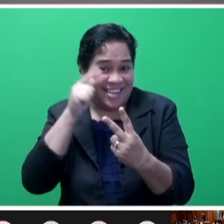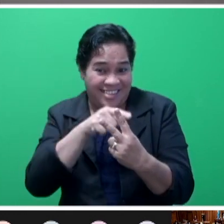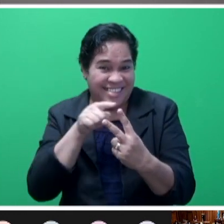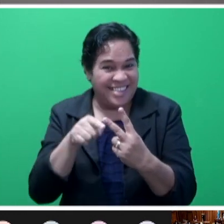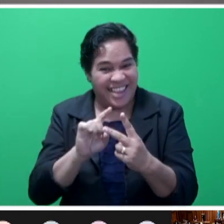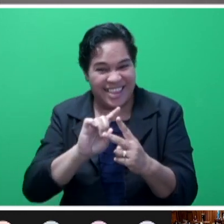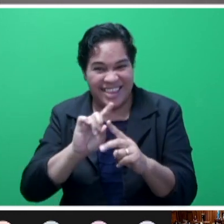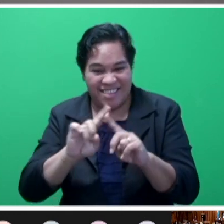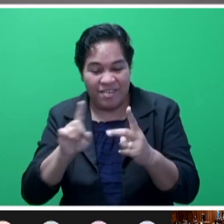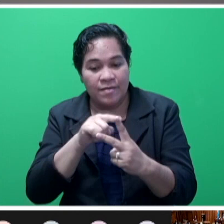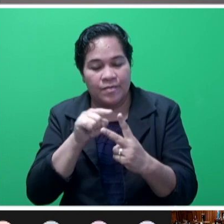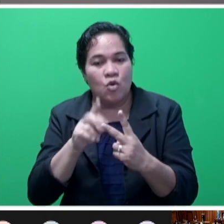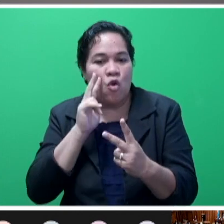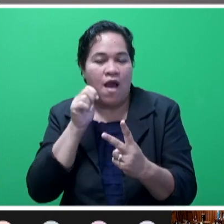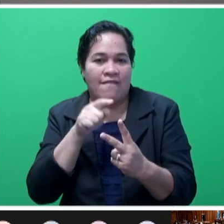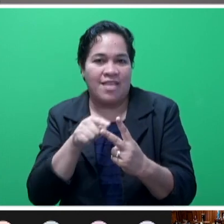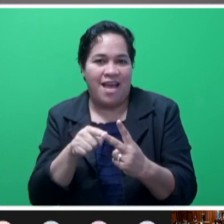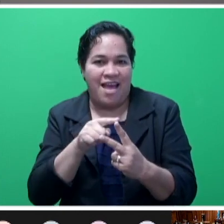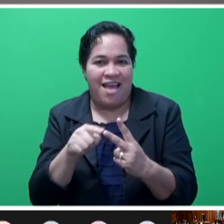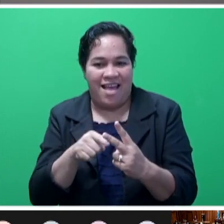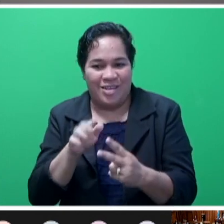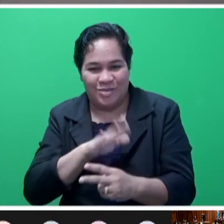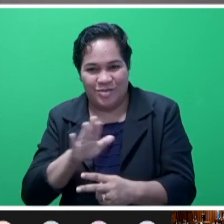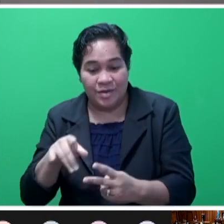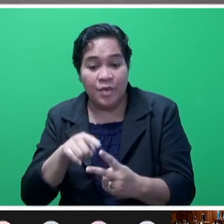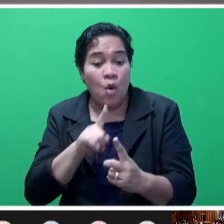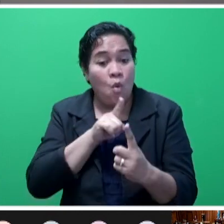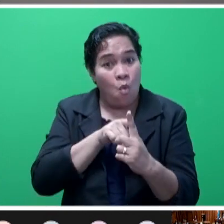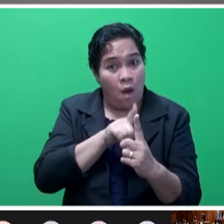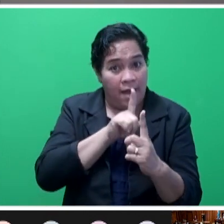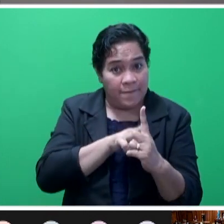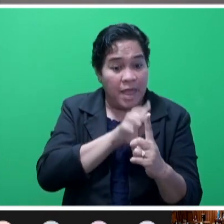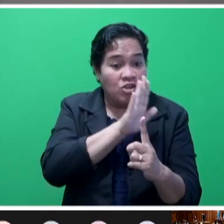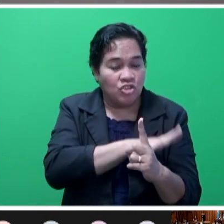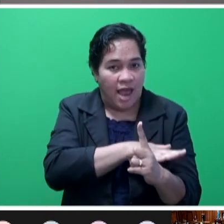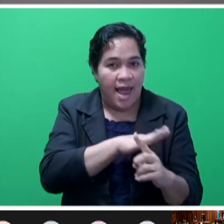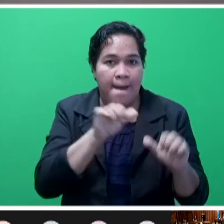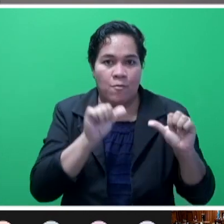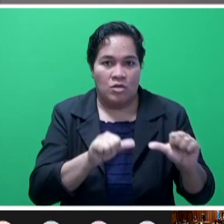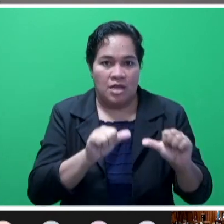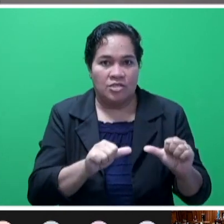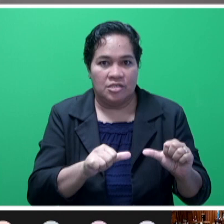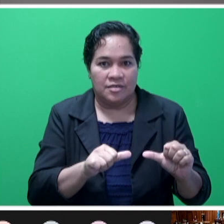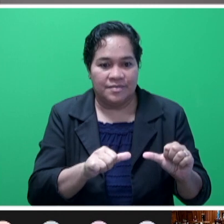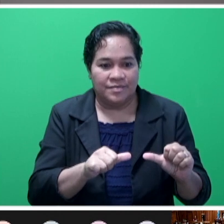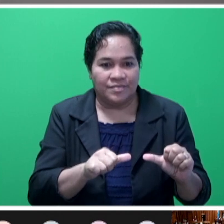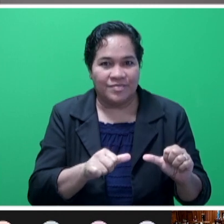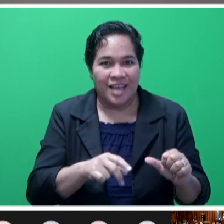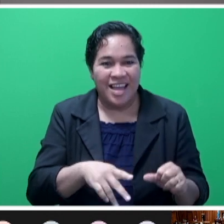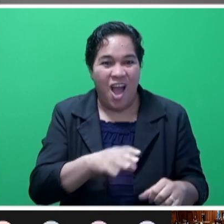interest of our children. One, we have the child protection officers who are trained, and every school has a child